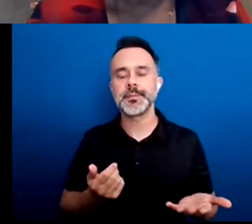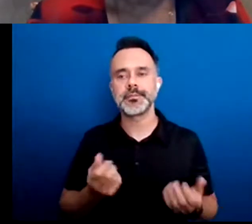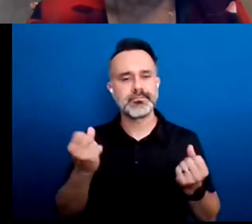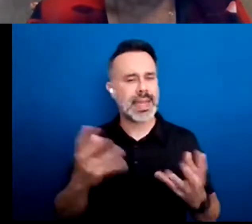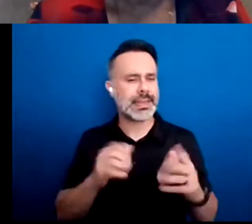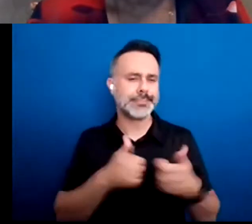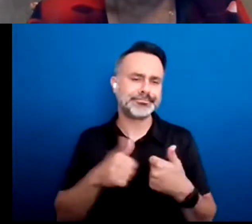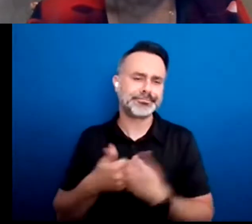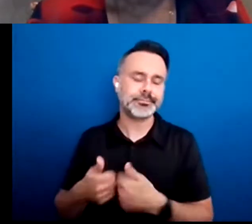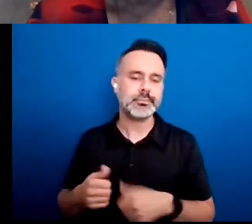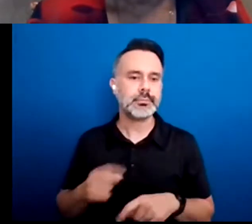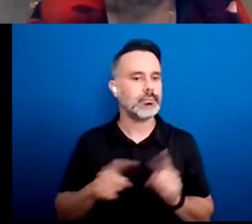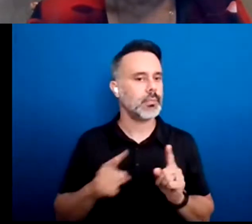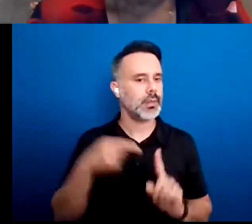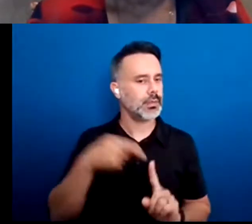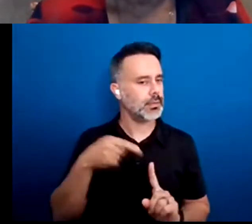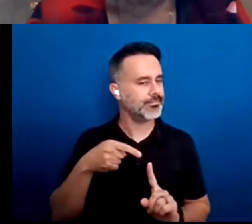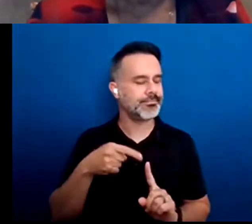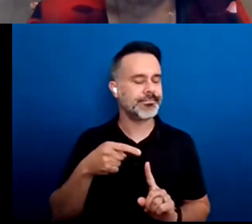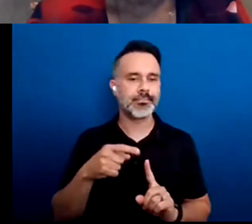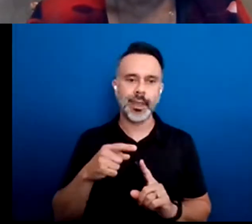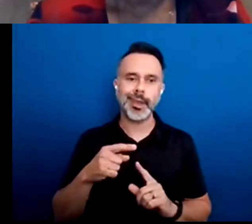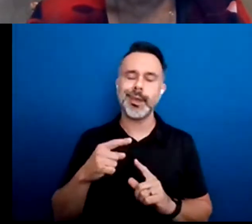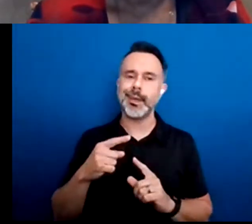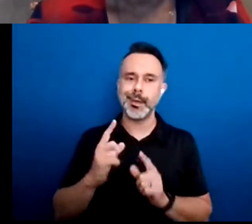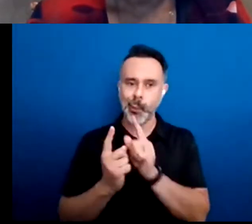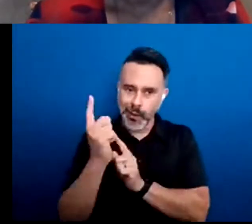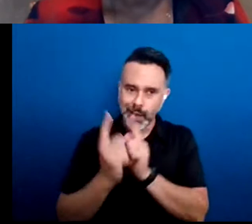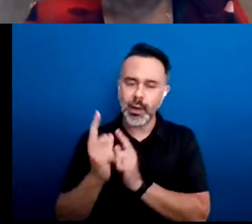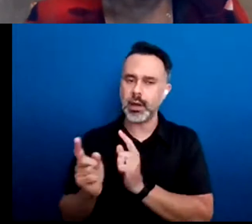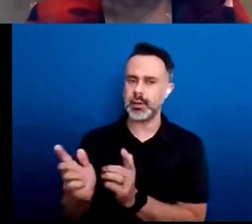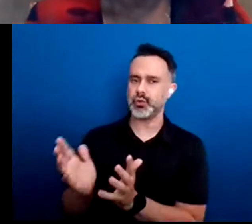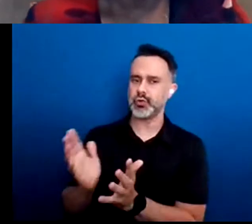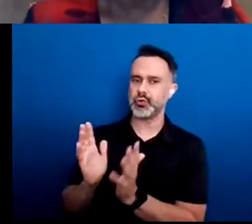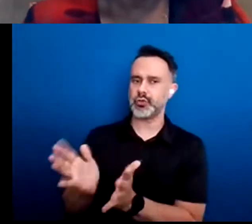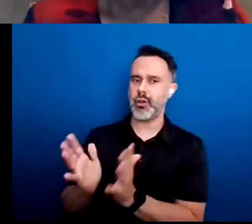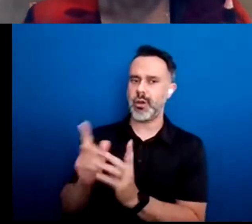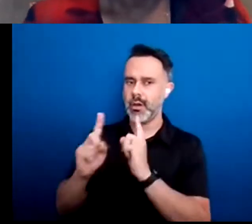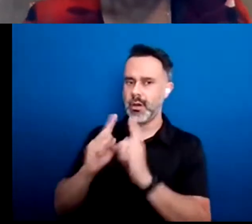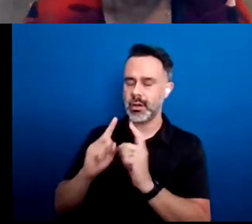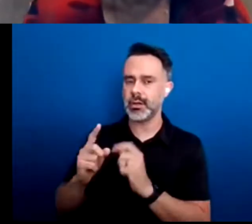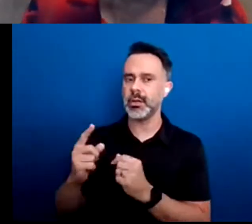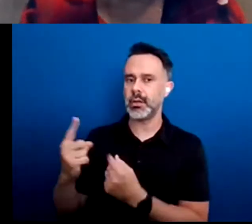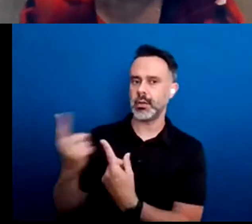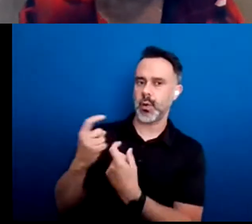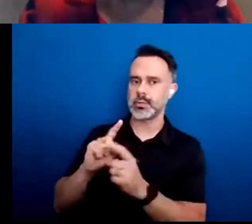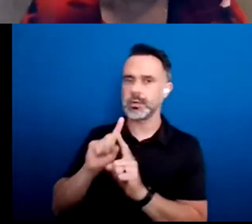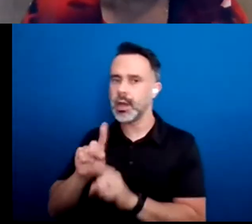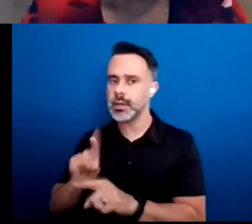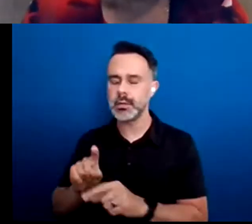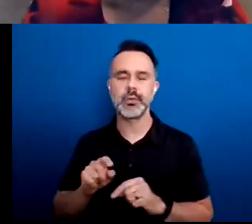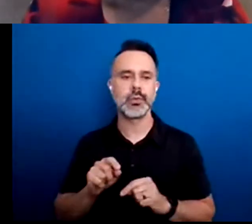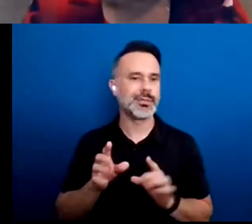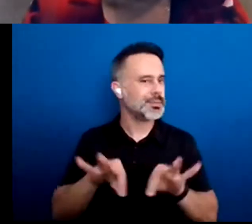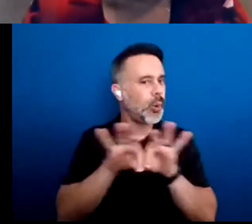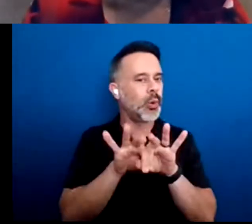answering questions for people is very helpful. Not to come